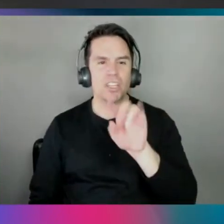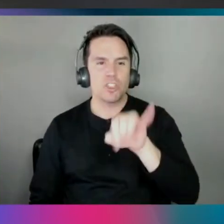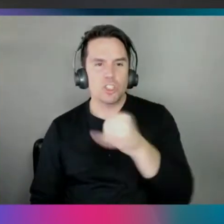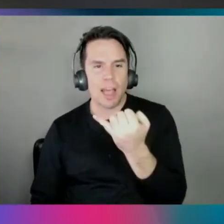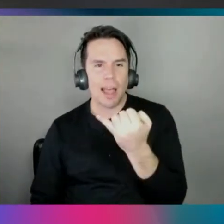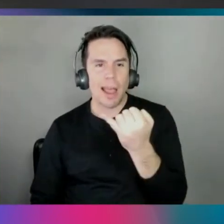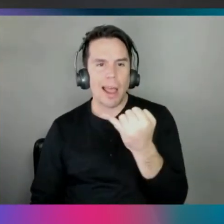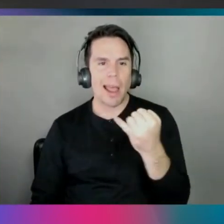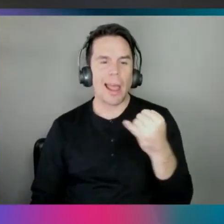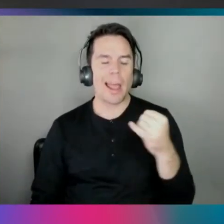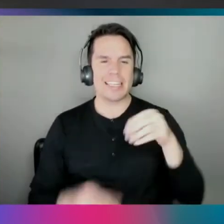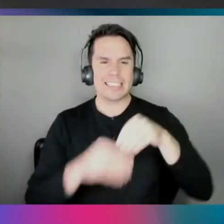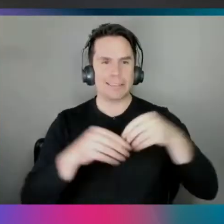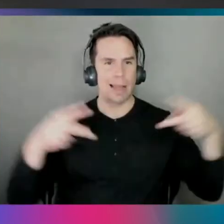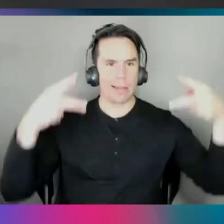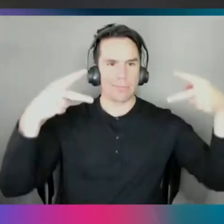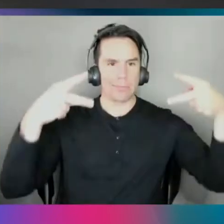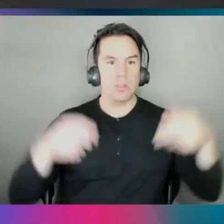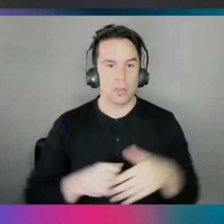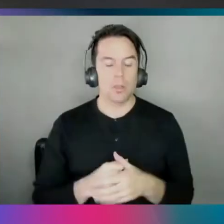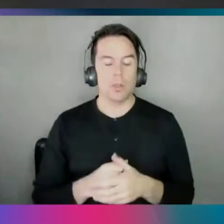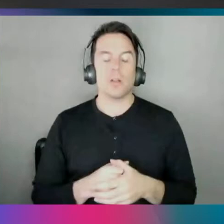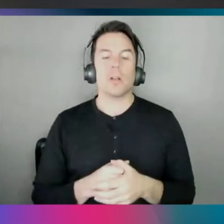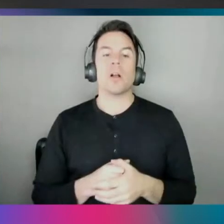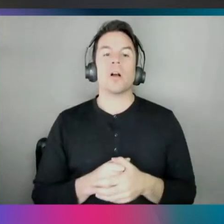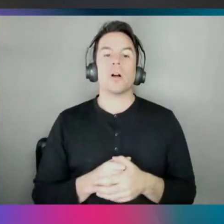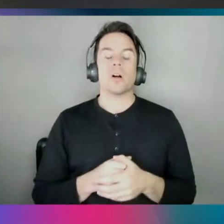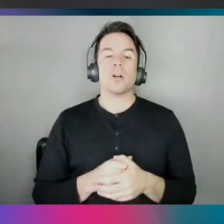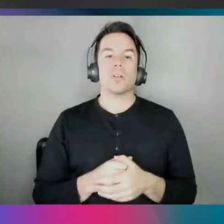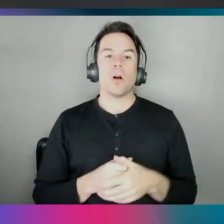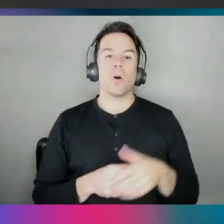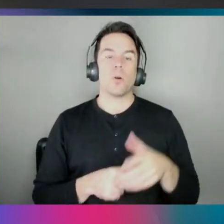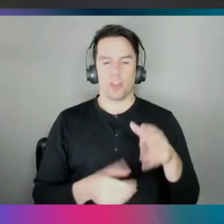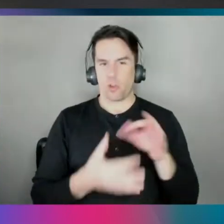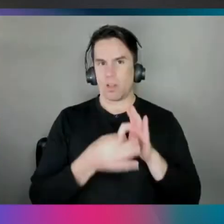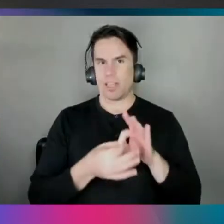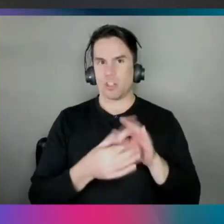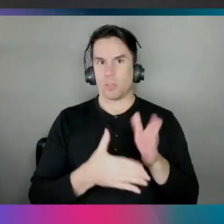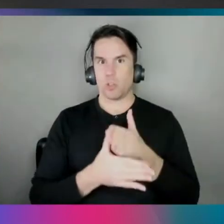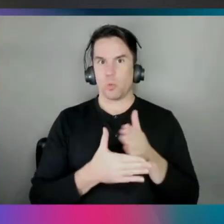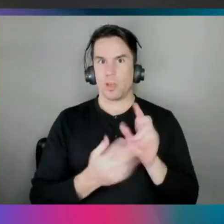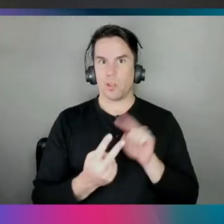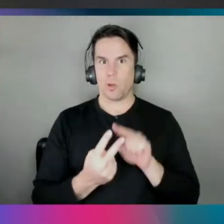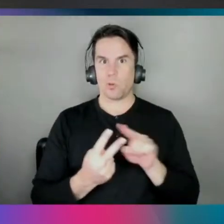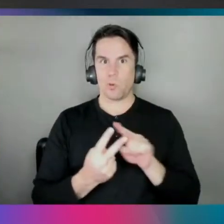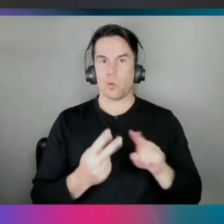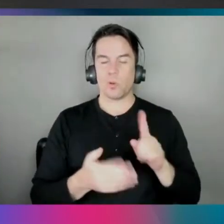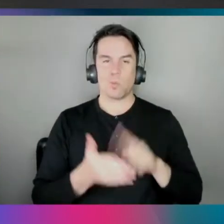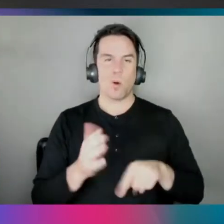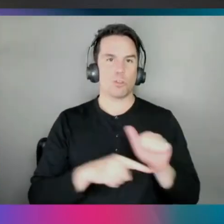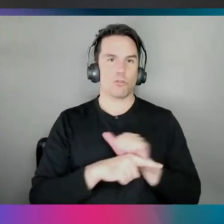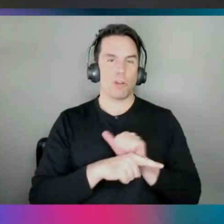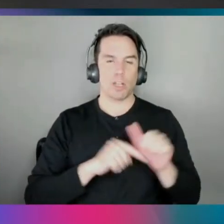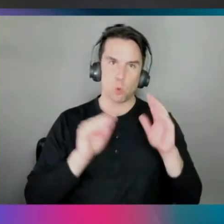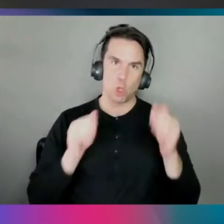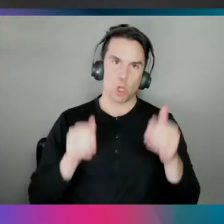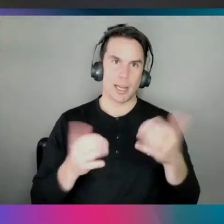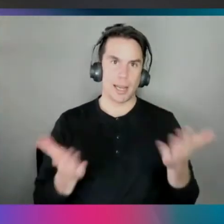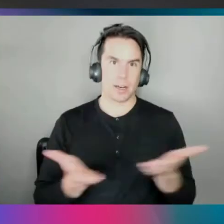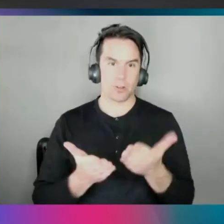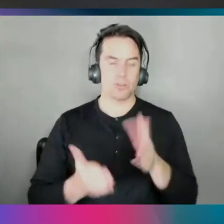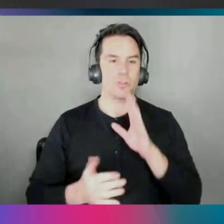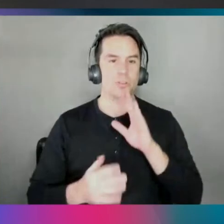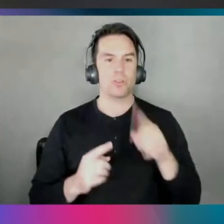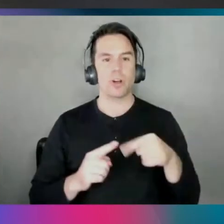kind of interrelationships of those is kind of what we're trying to look at here. And so we talked about, so you can